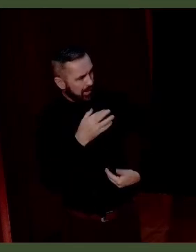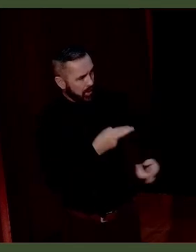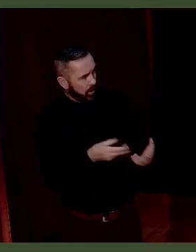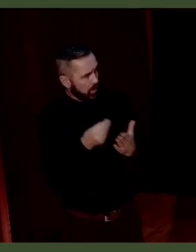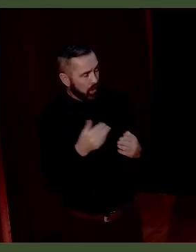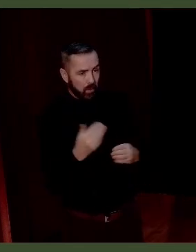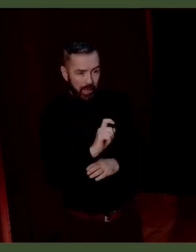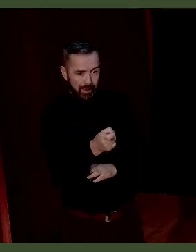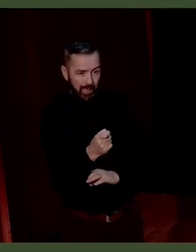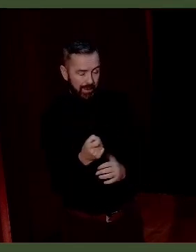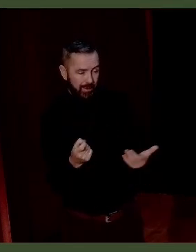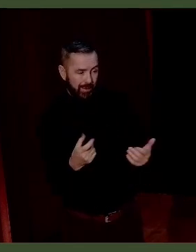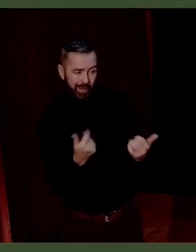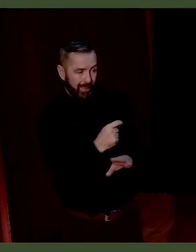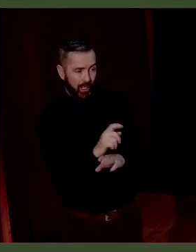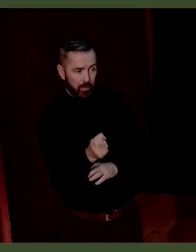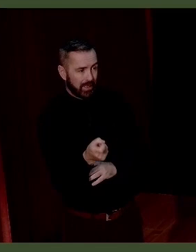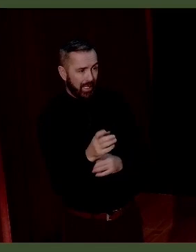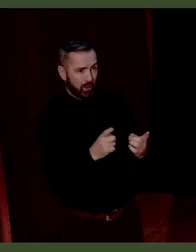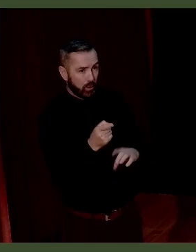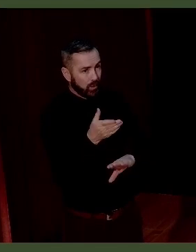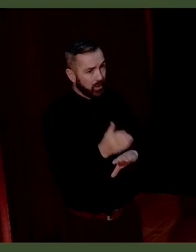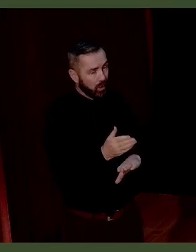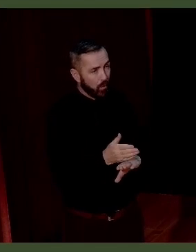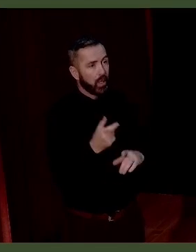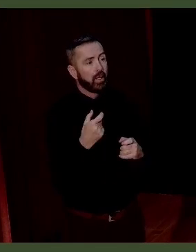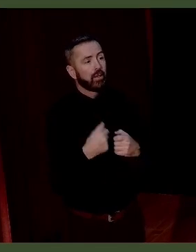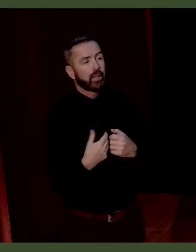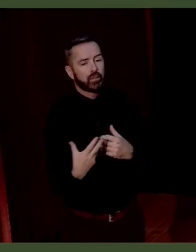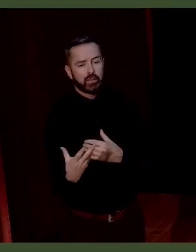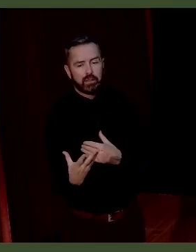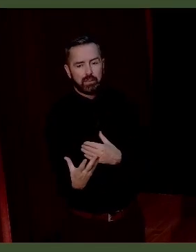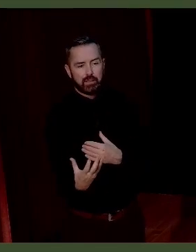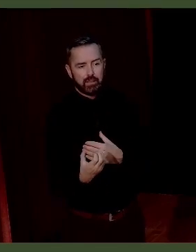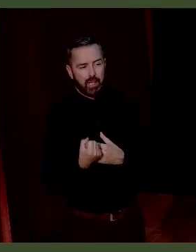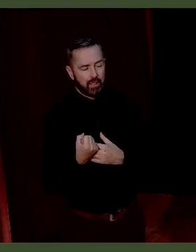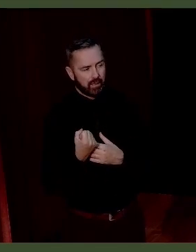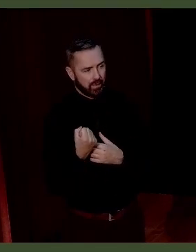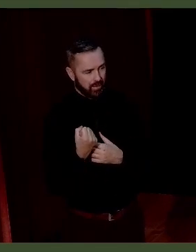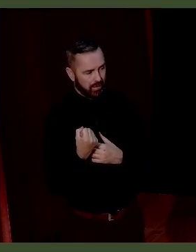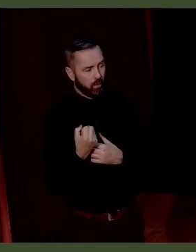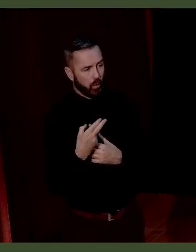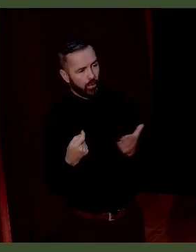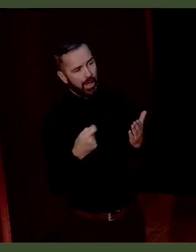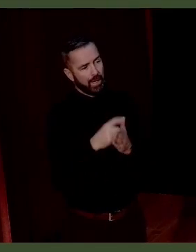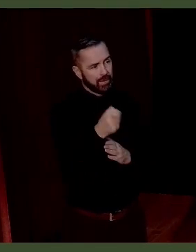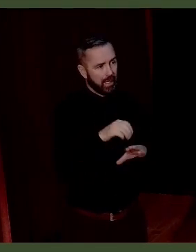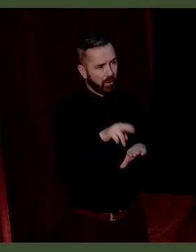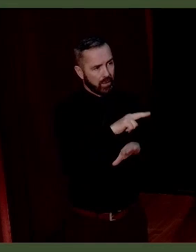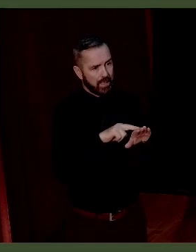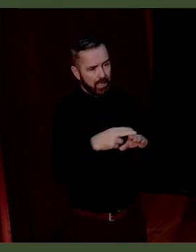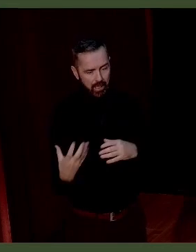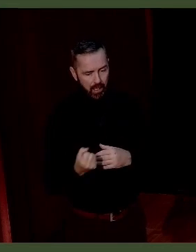raising money by taxes of any kind to do that, you are taking you are putting a tax on national